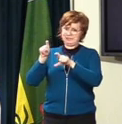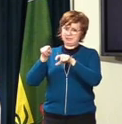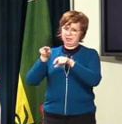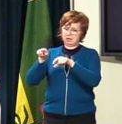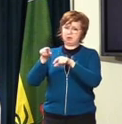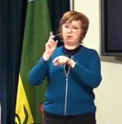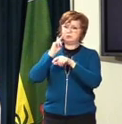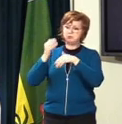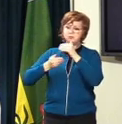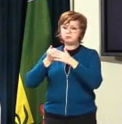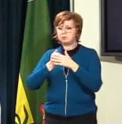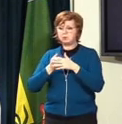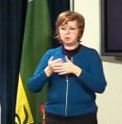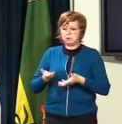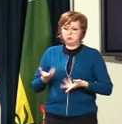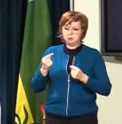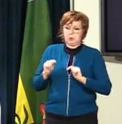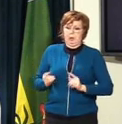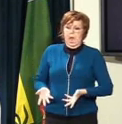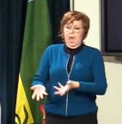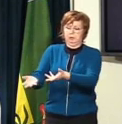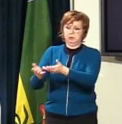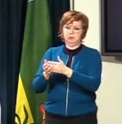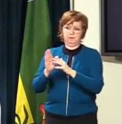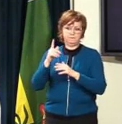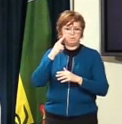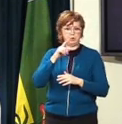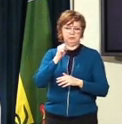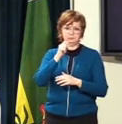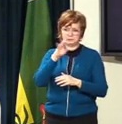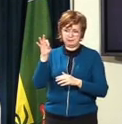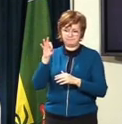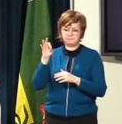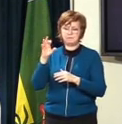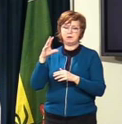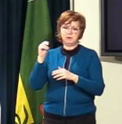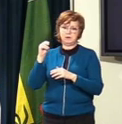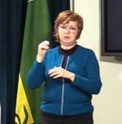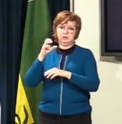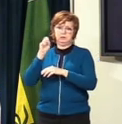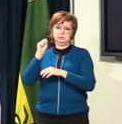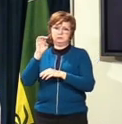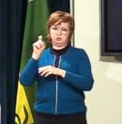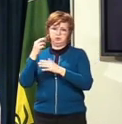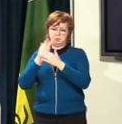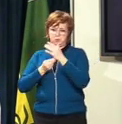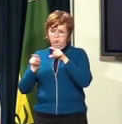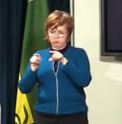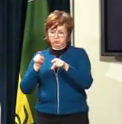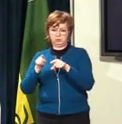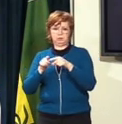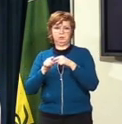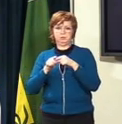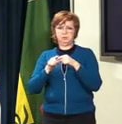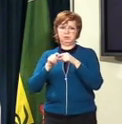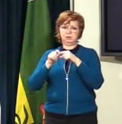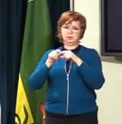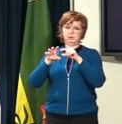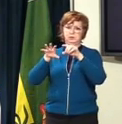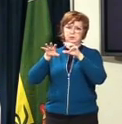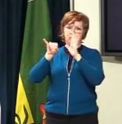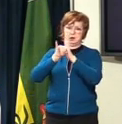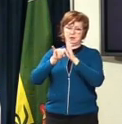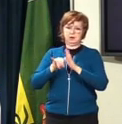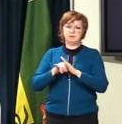how to deliver those testing, both for surveillance of staff and residents, et cetera, in those facilities, to get on to identify cases early and